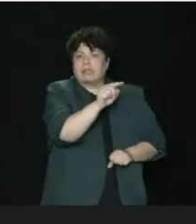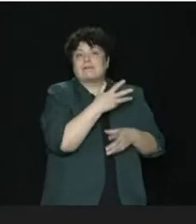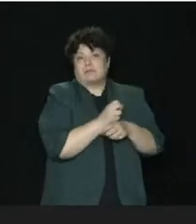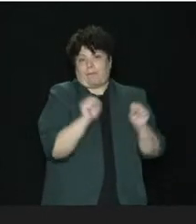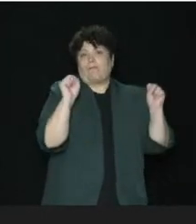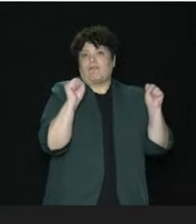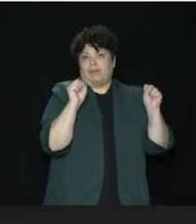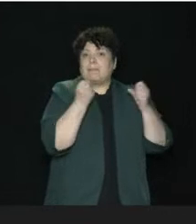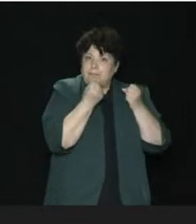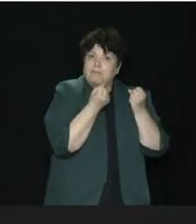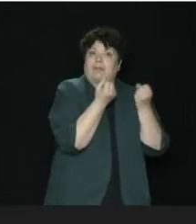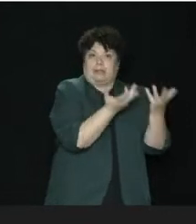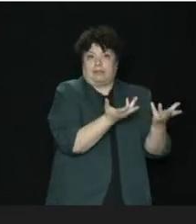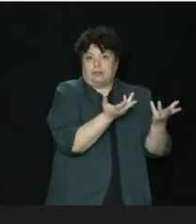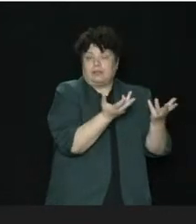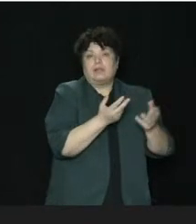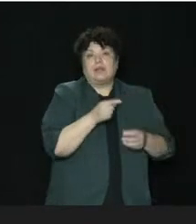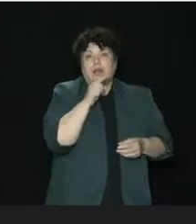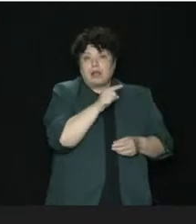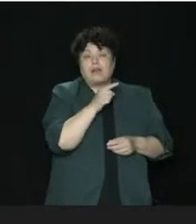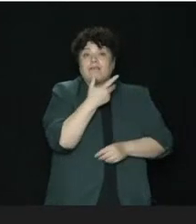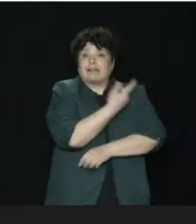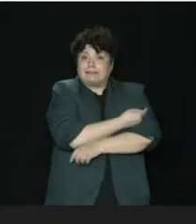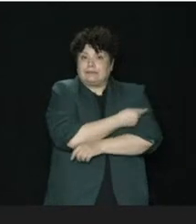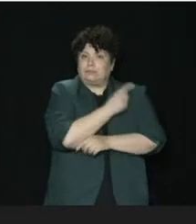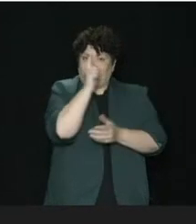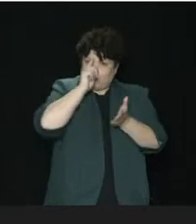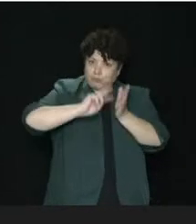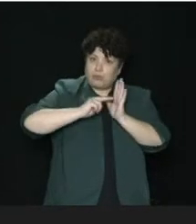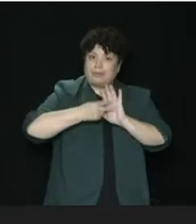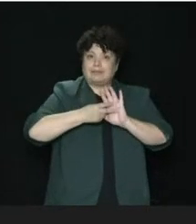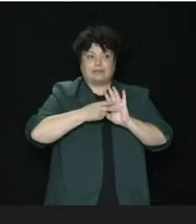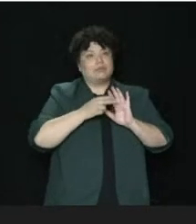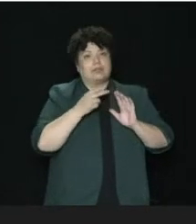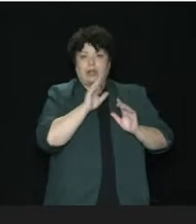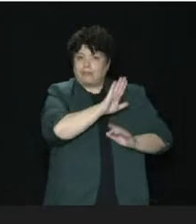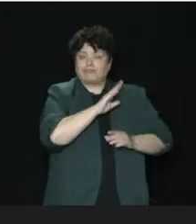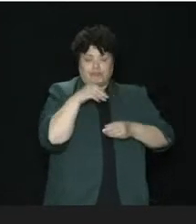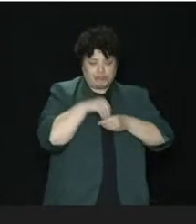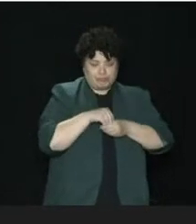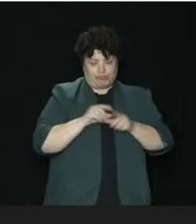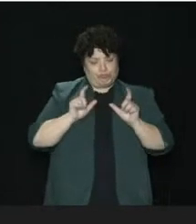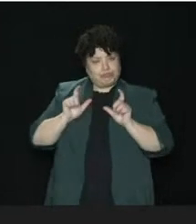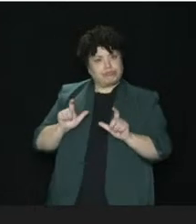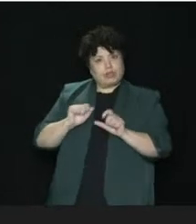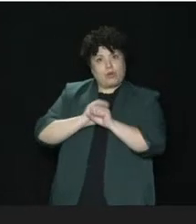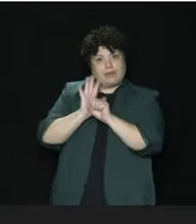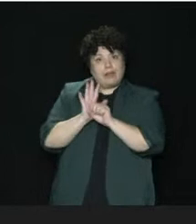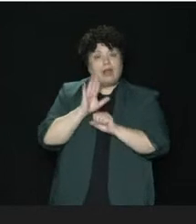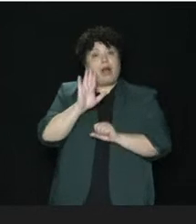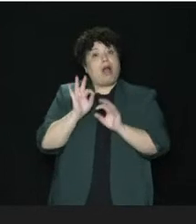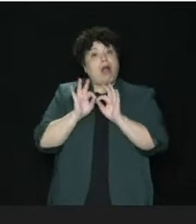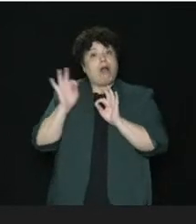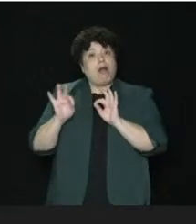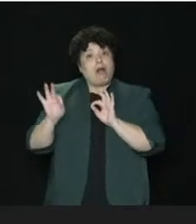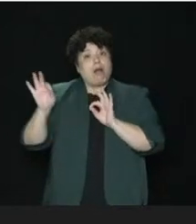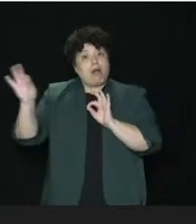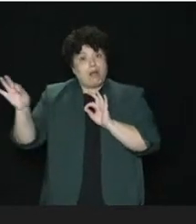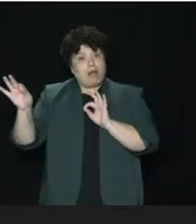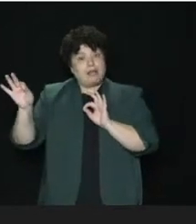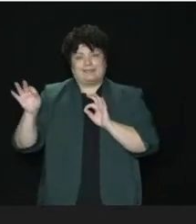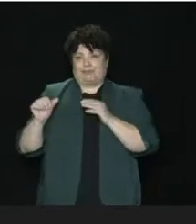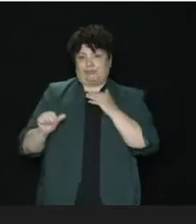done what it was designed to do. And that the longer you wait to get vaccinated, the longer that you're